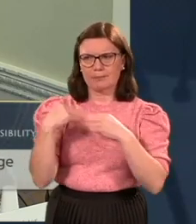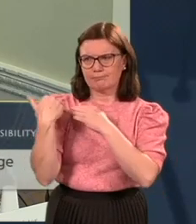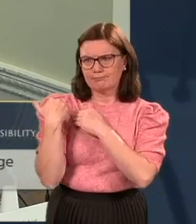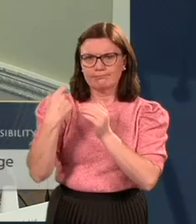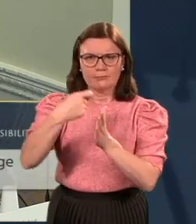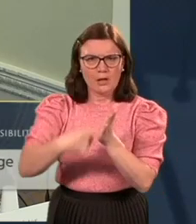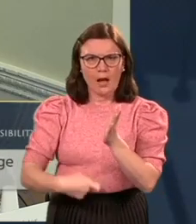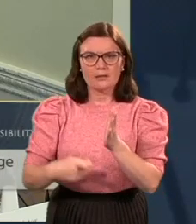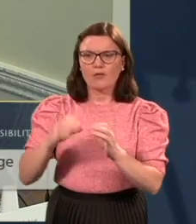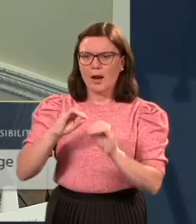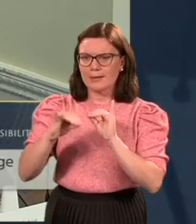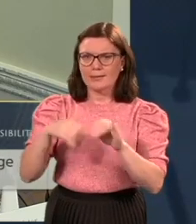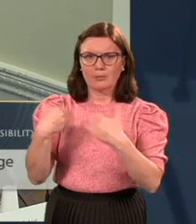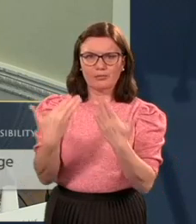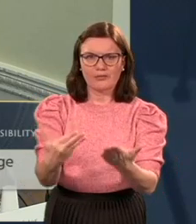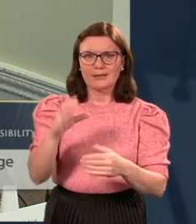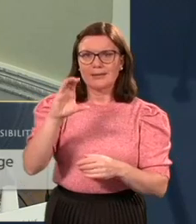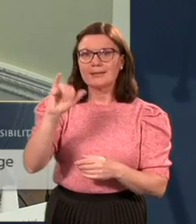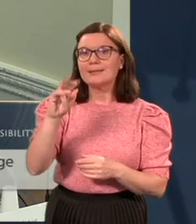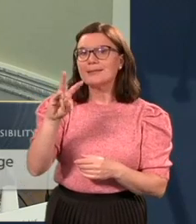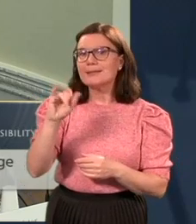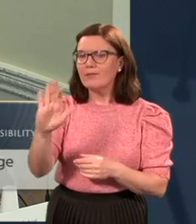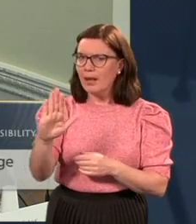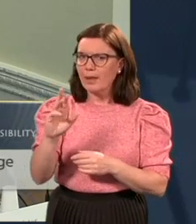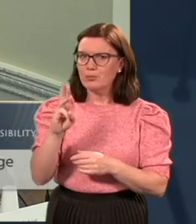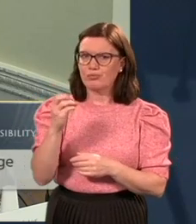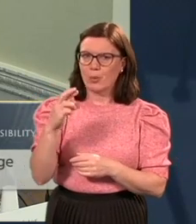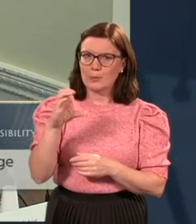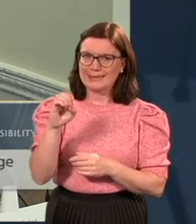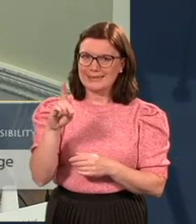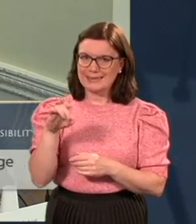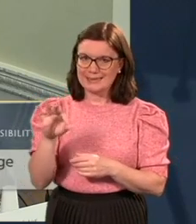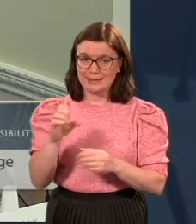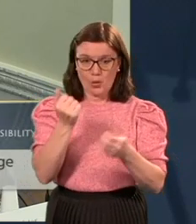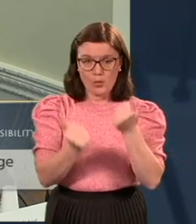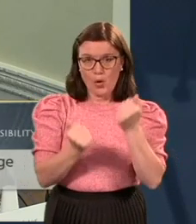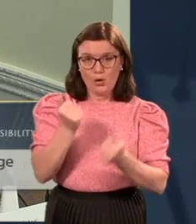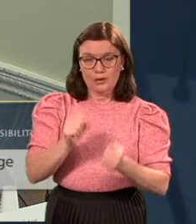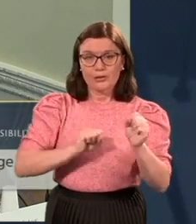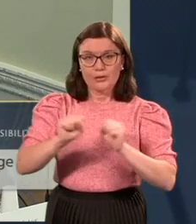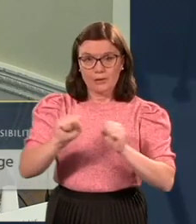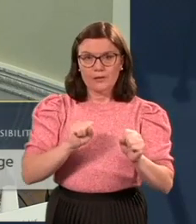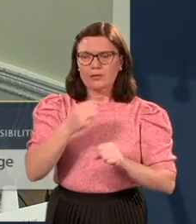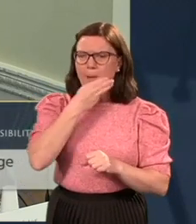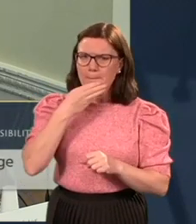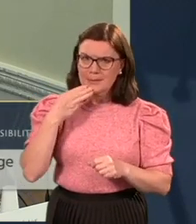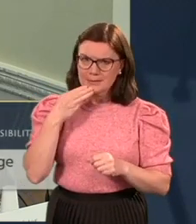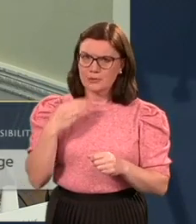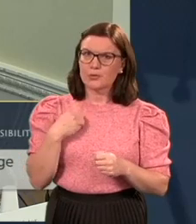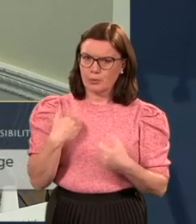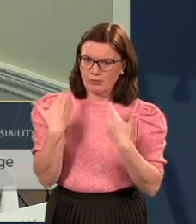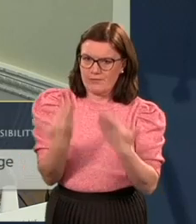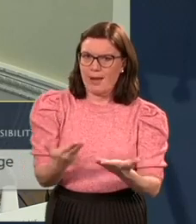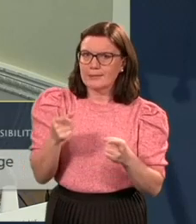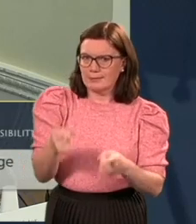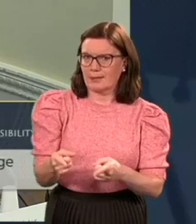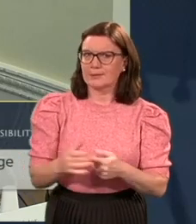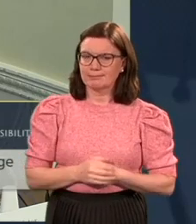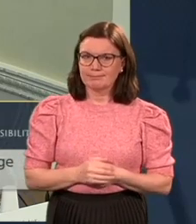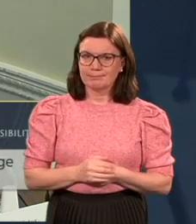ISL interpretation in civil proceedings. The court service is committed to implementing this responsibility. In